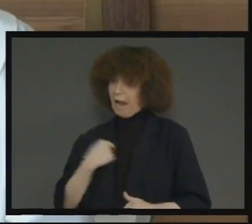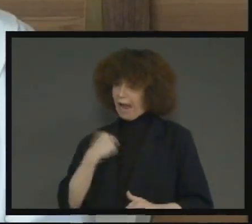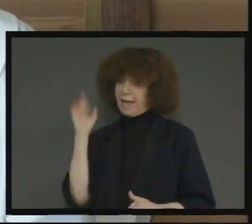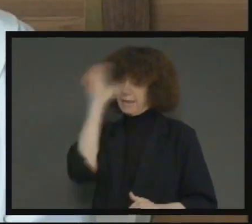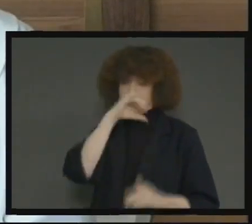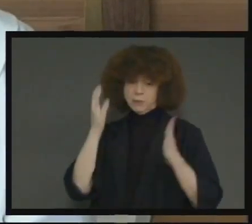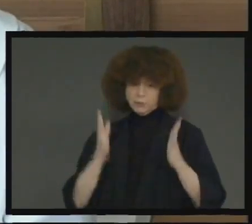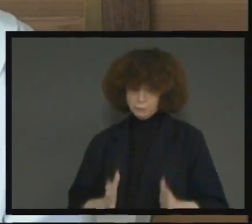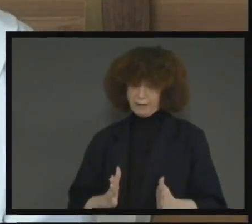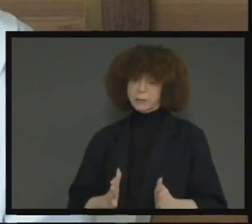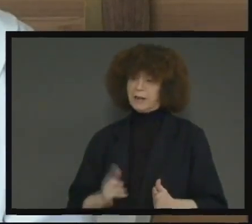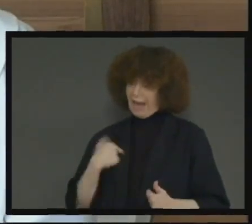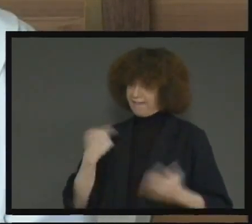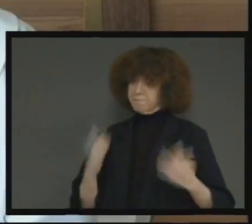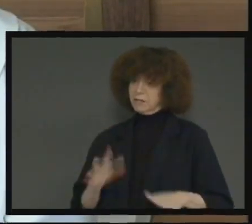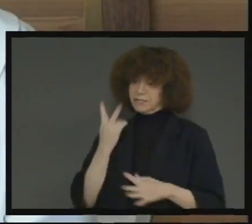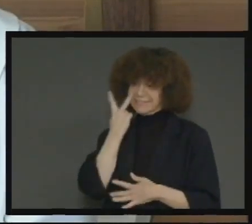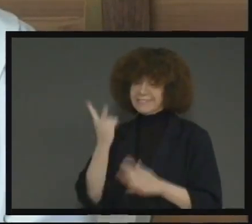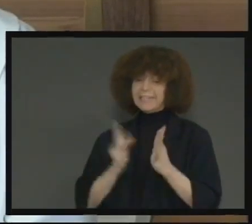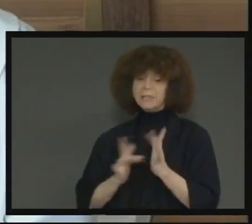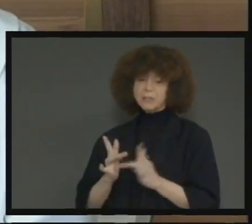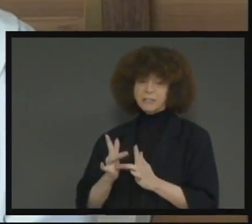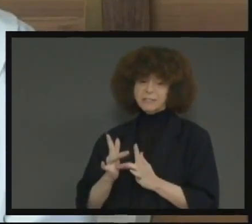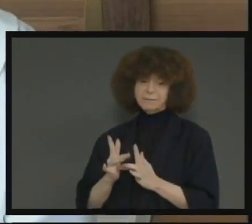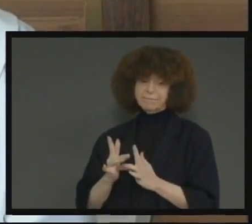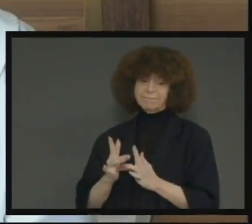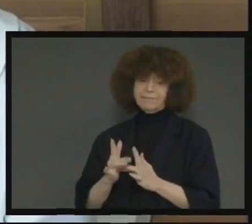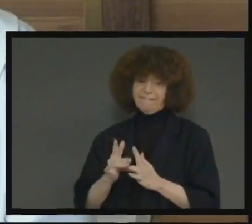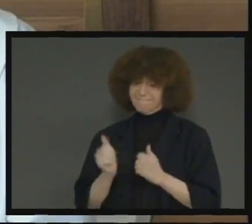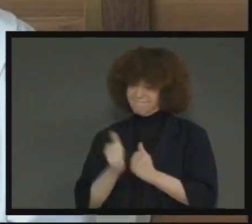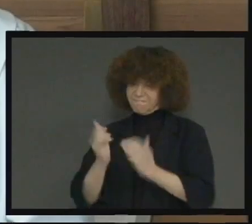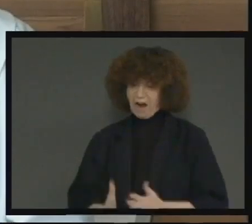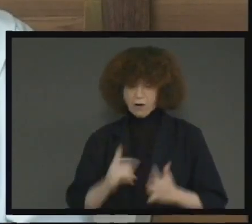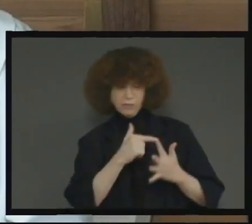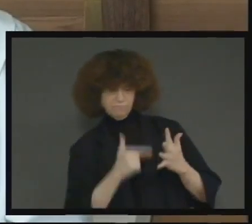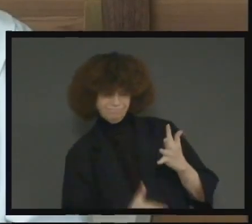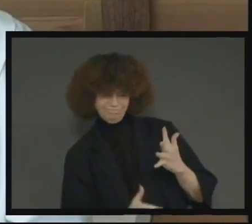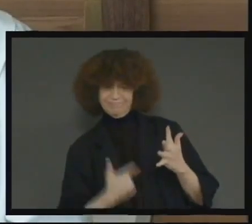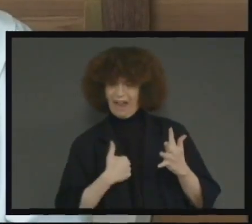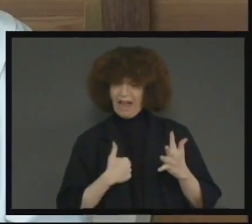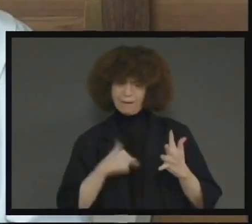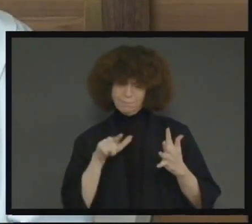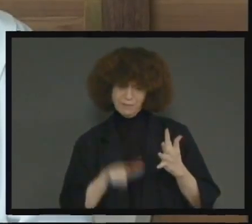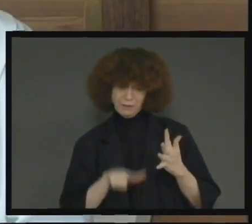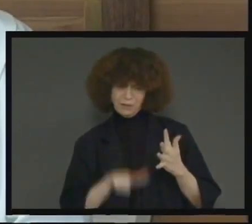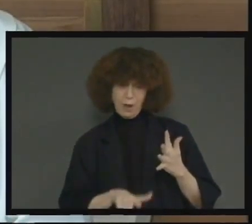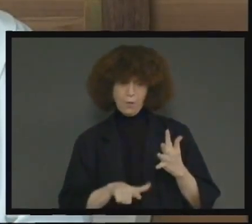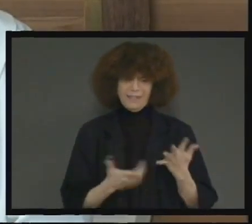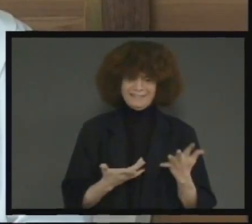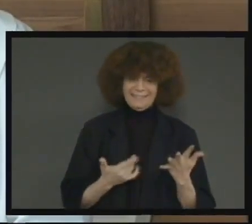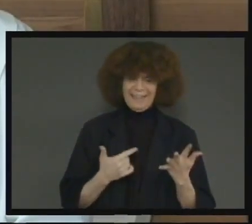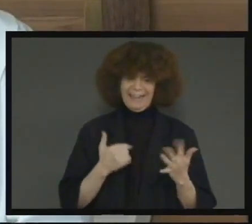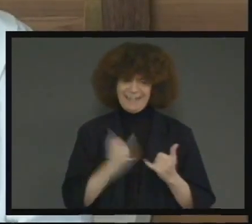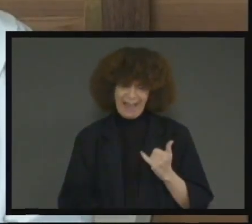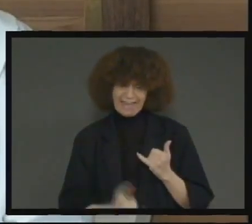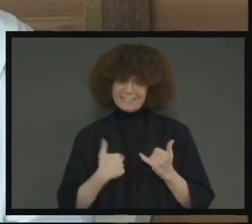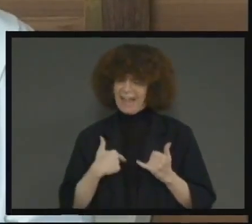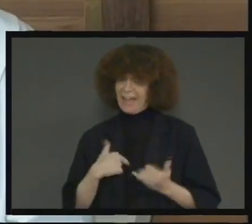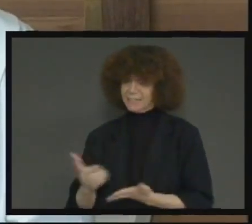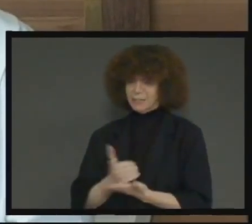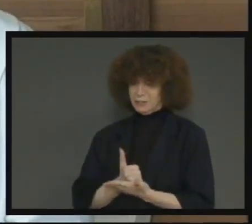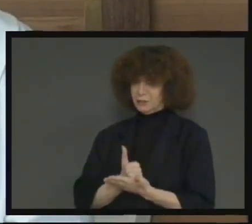the pillar of cloud standing at the entrance of the tent, all the people would rise up and worship, each at his